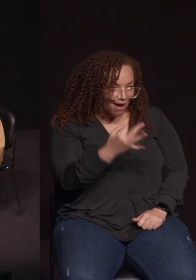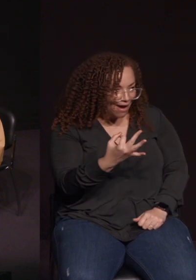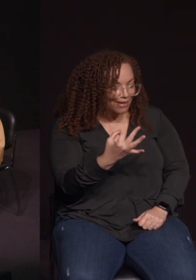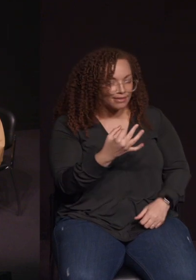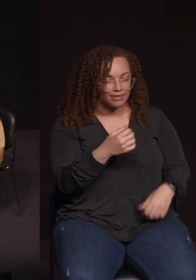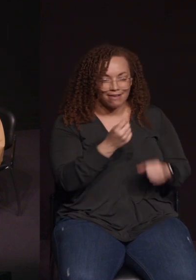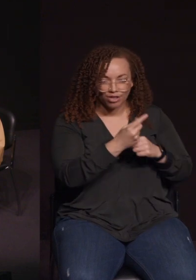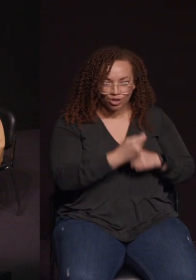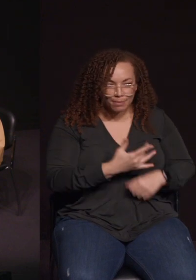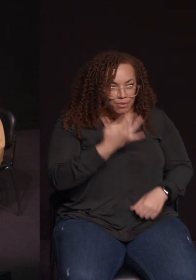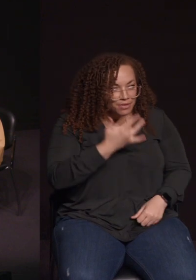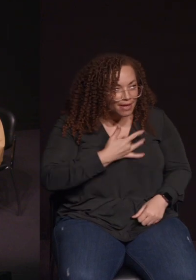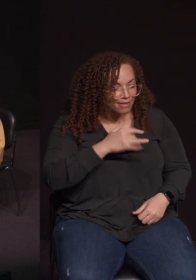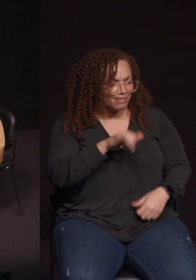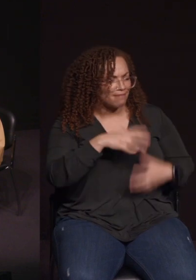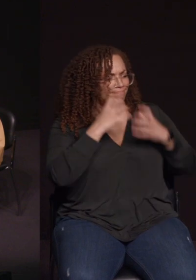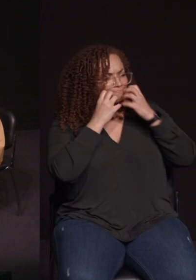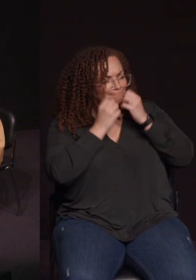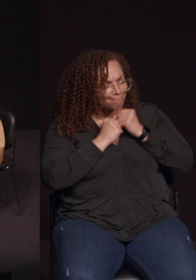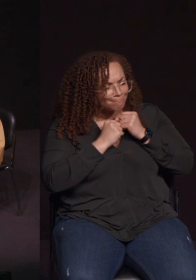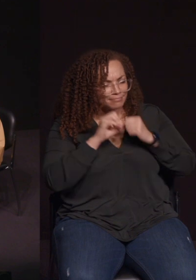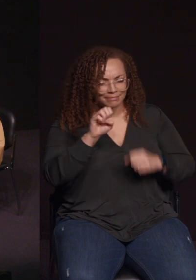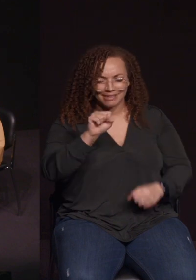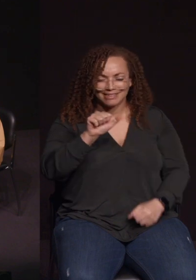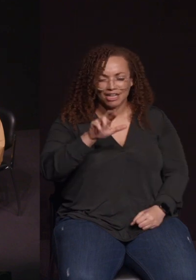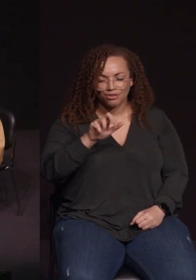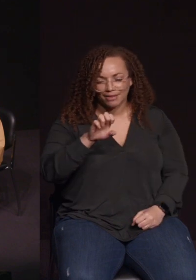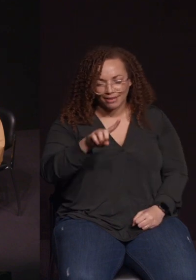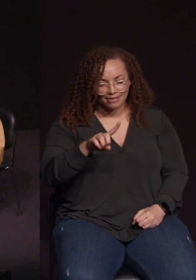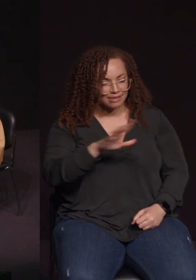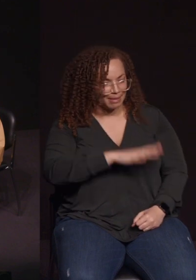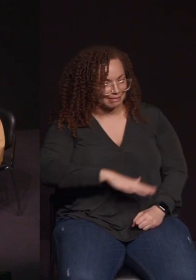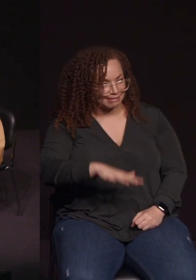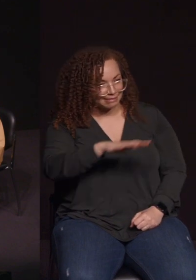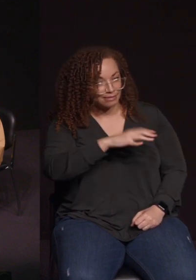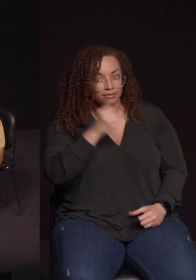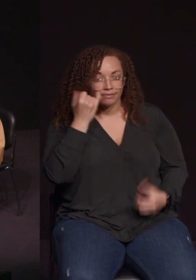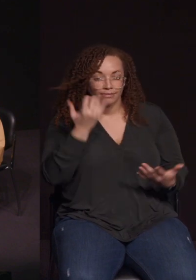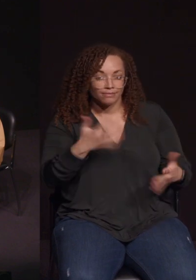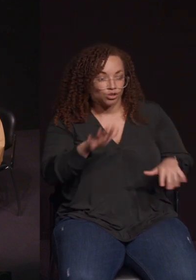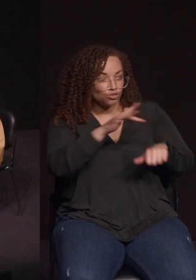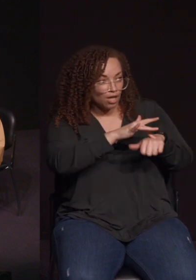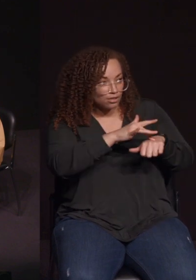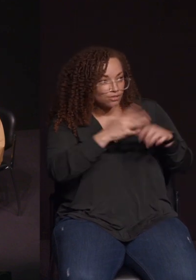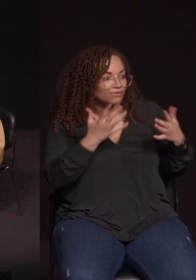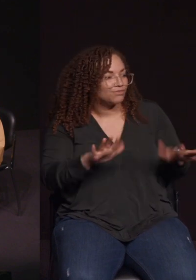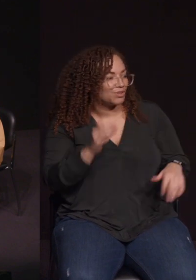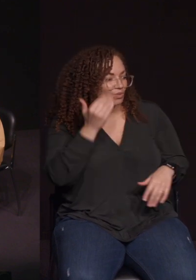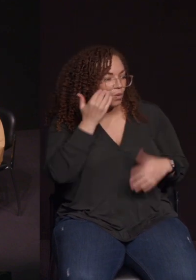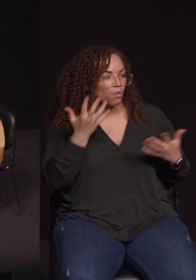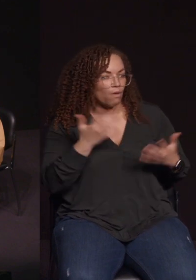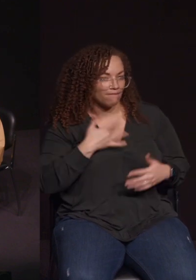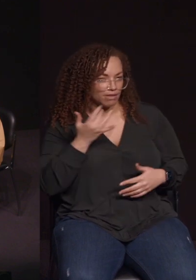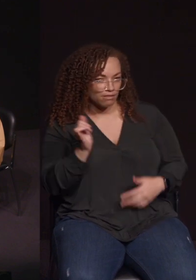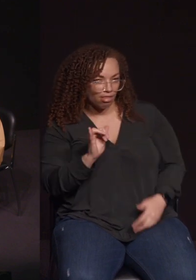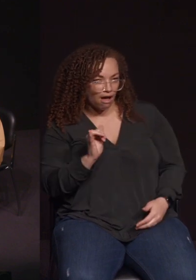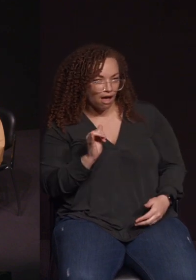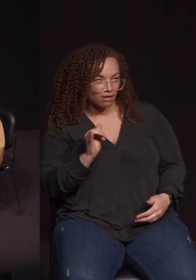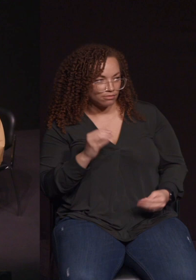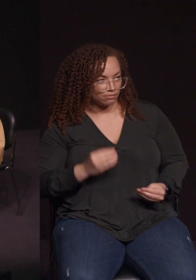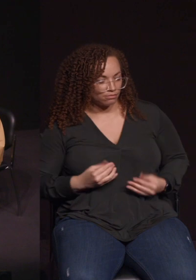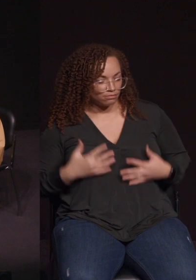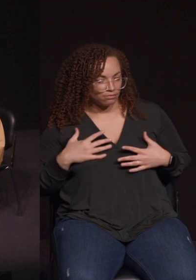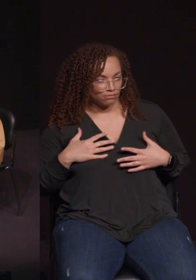That's a sacred space. If you've been out there, you know what it feels like to go stand in the middle of